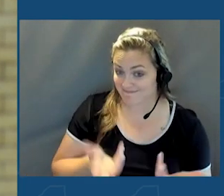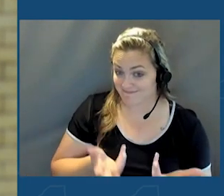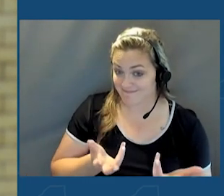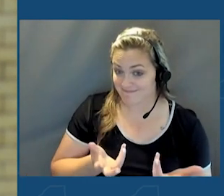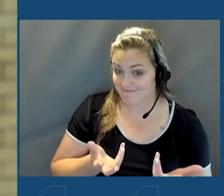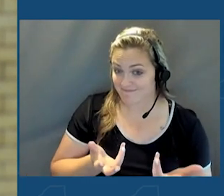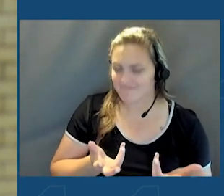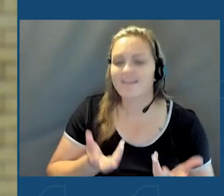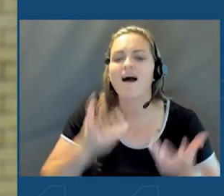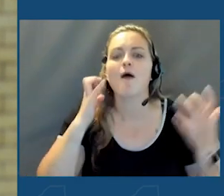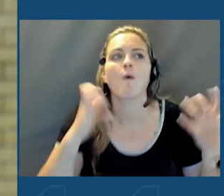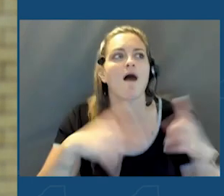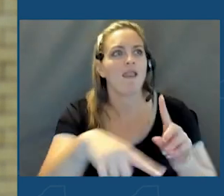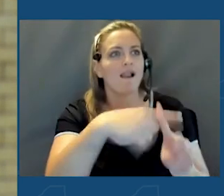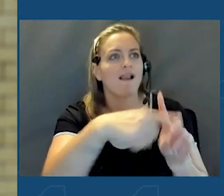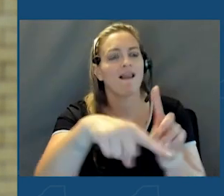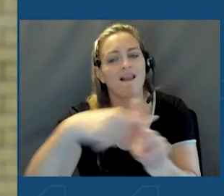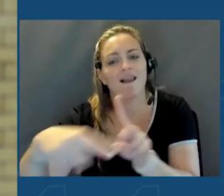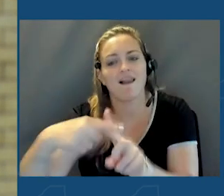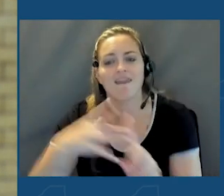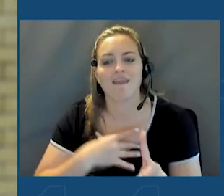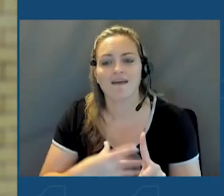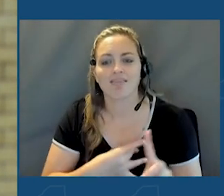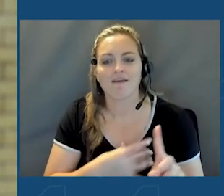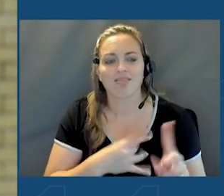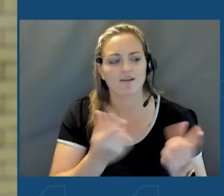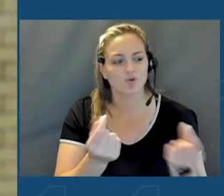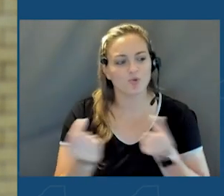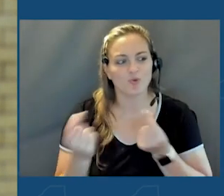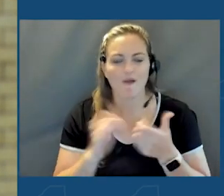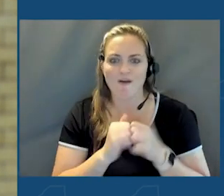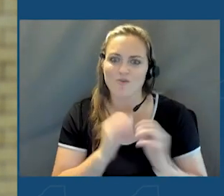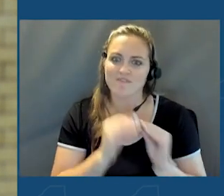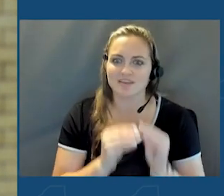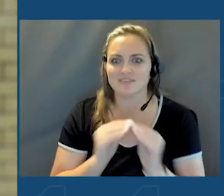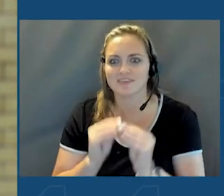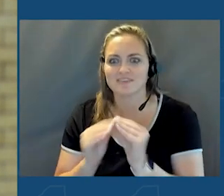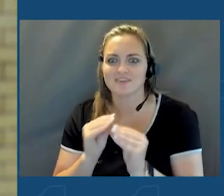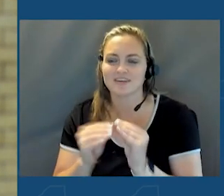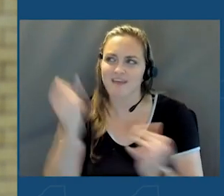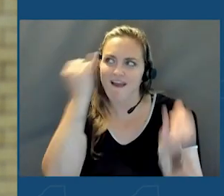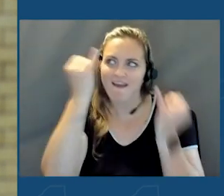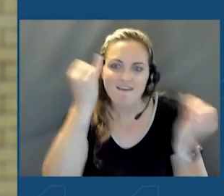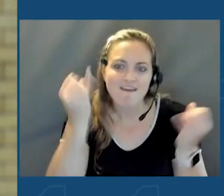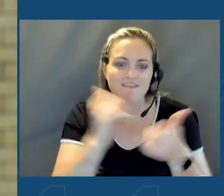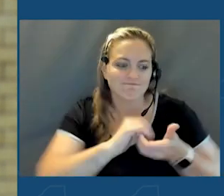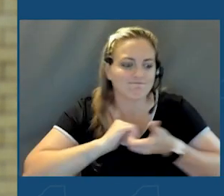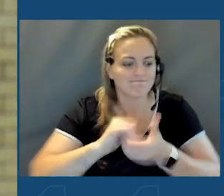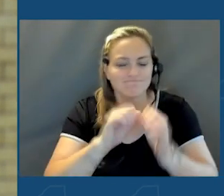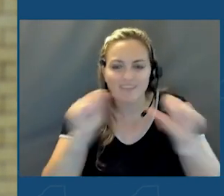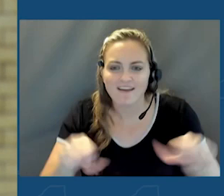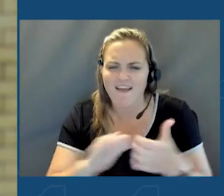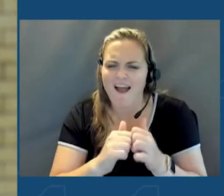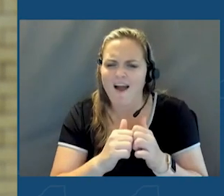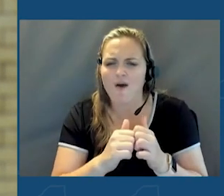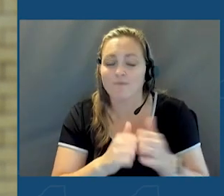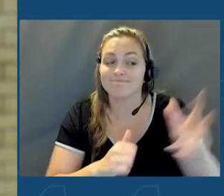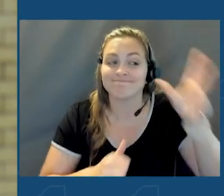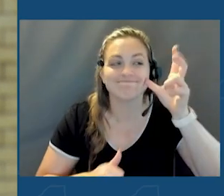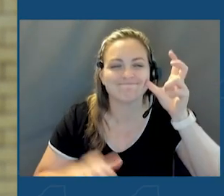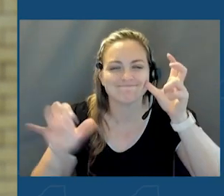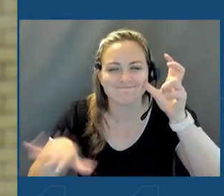part of solving the problem. Tell me your ideas and how we can work together. And I'll